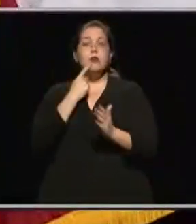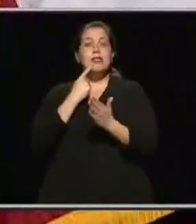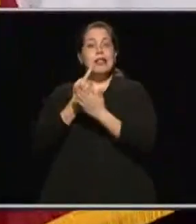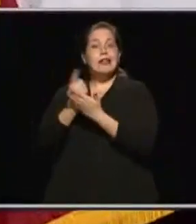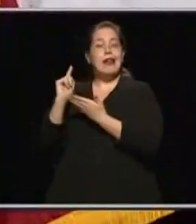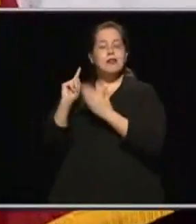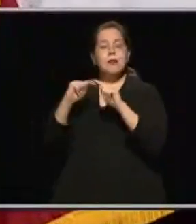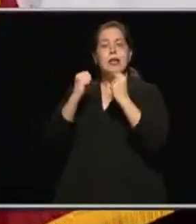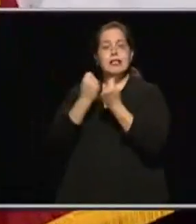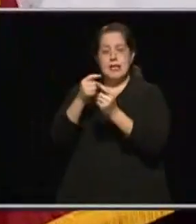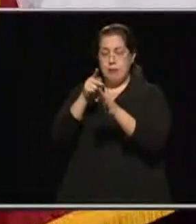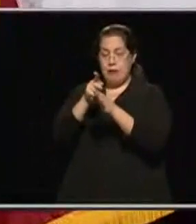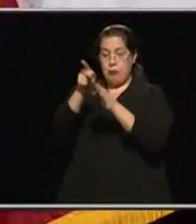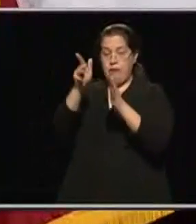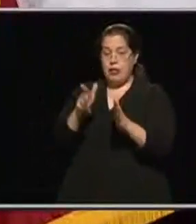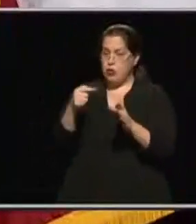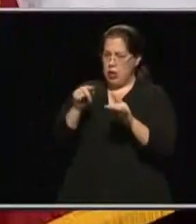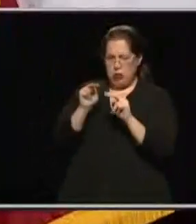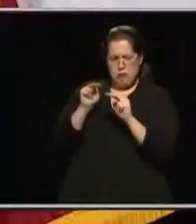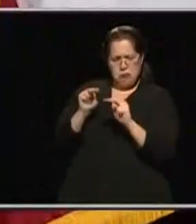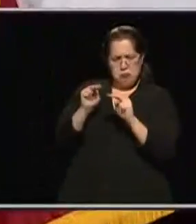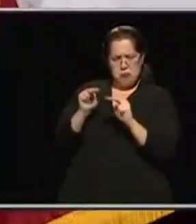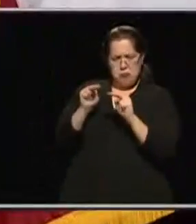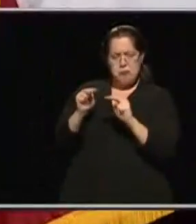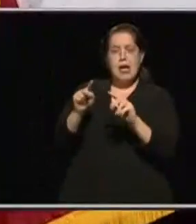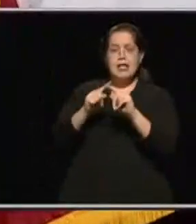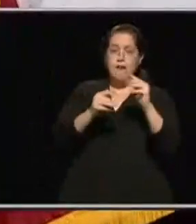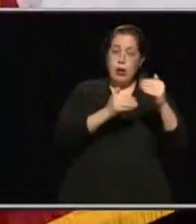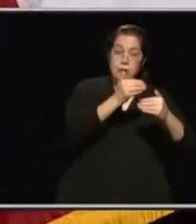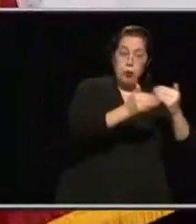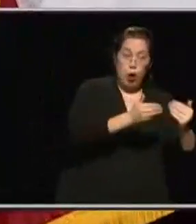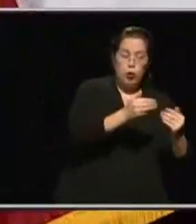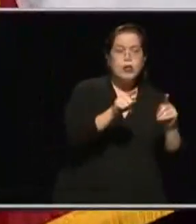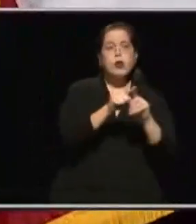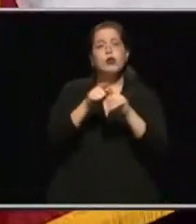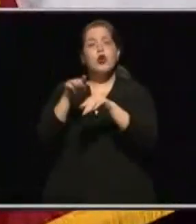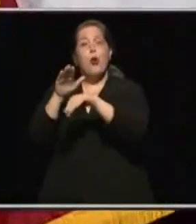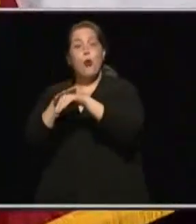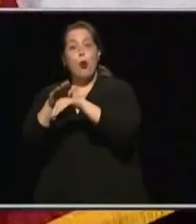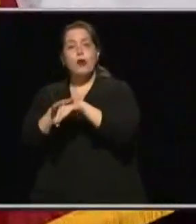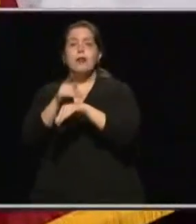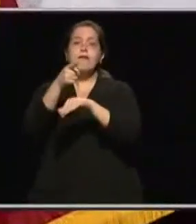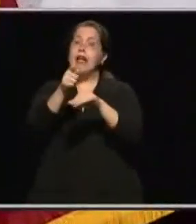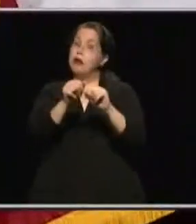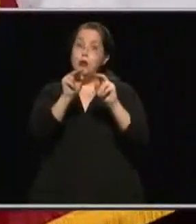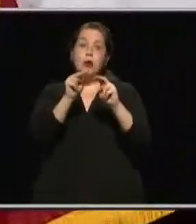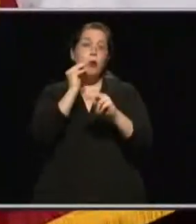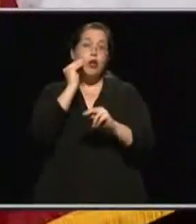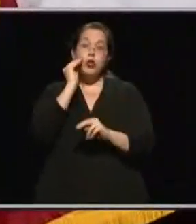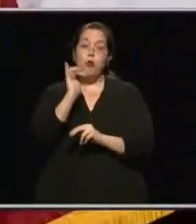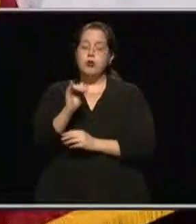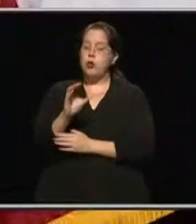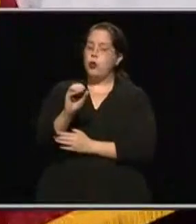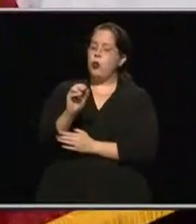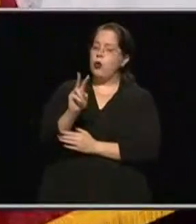team of health professionals is closely watching a series of progress and warning indicators that you can track at home at